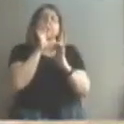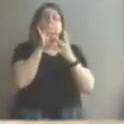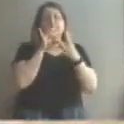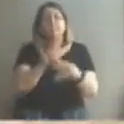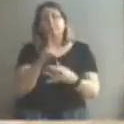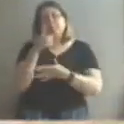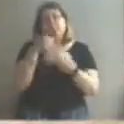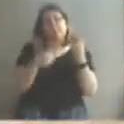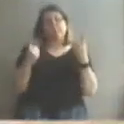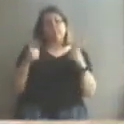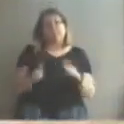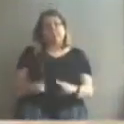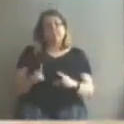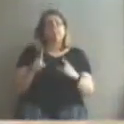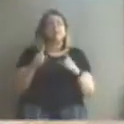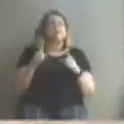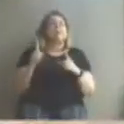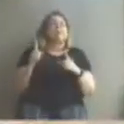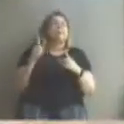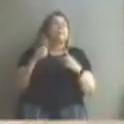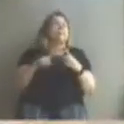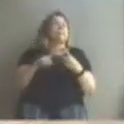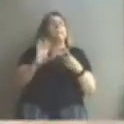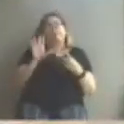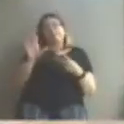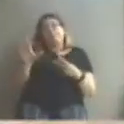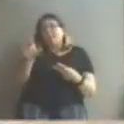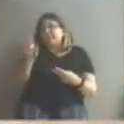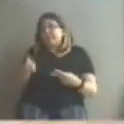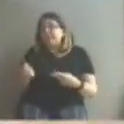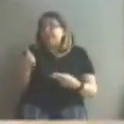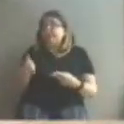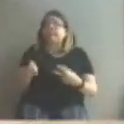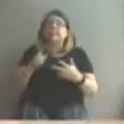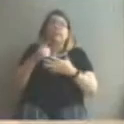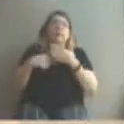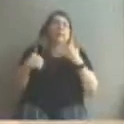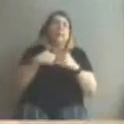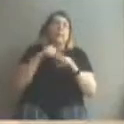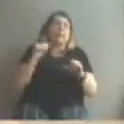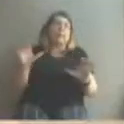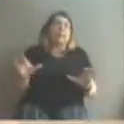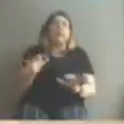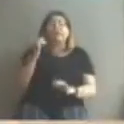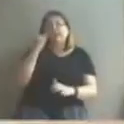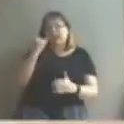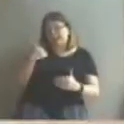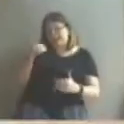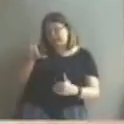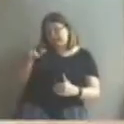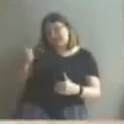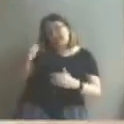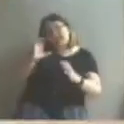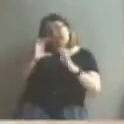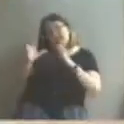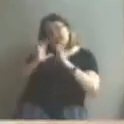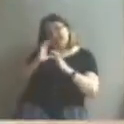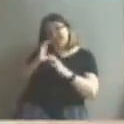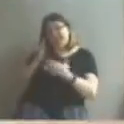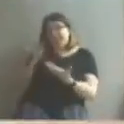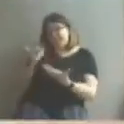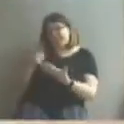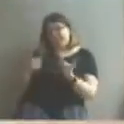been happening with the student, what are your needs, what are things that we can do, what's gonna happen if we have another conversation like this soon. You're